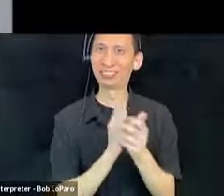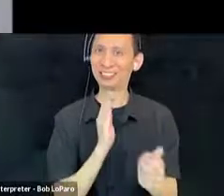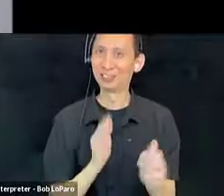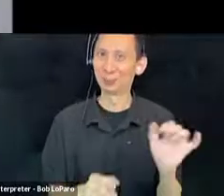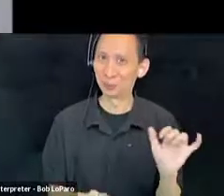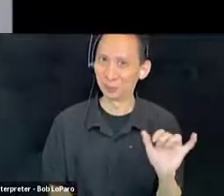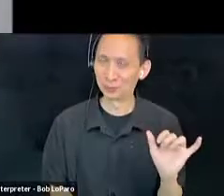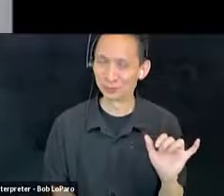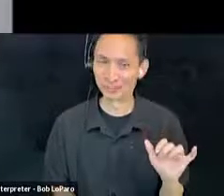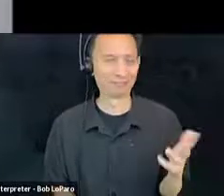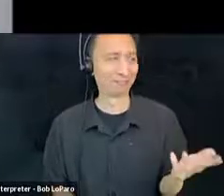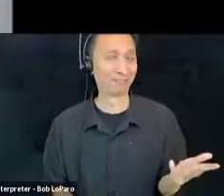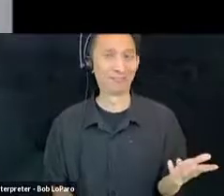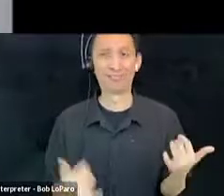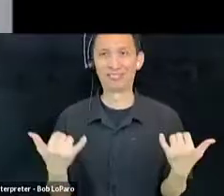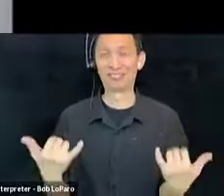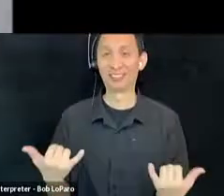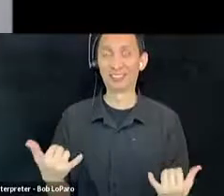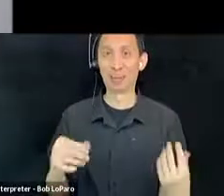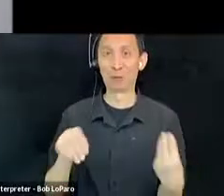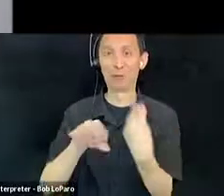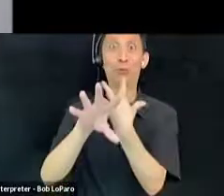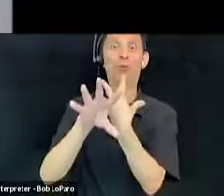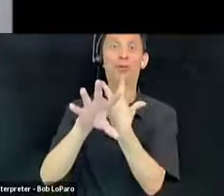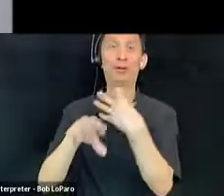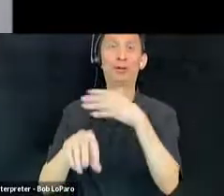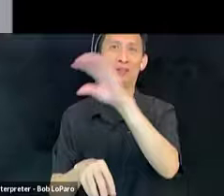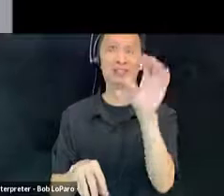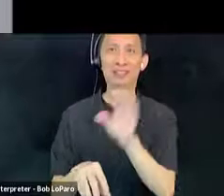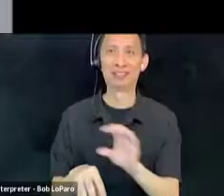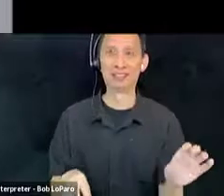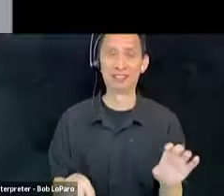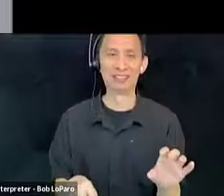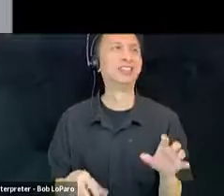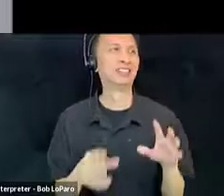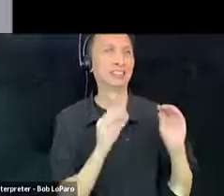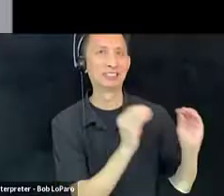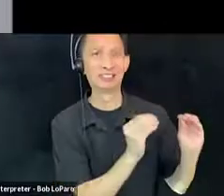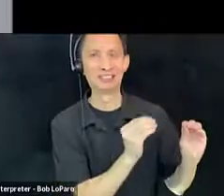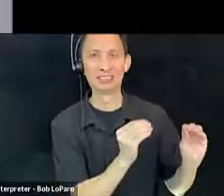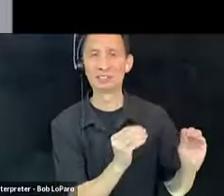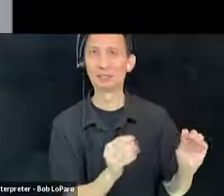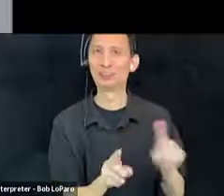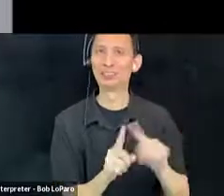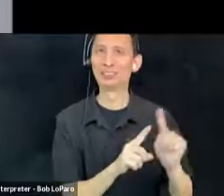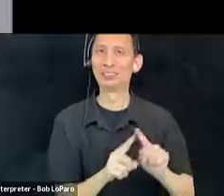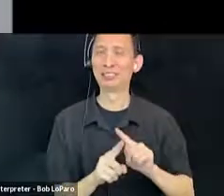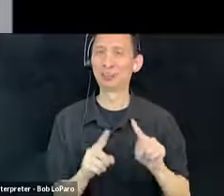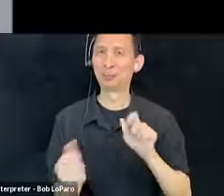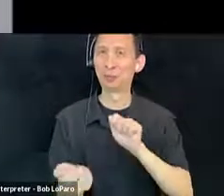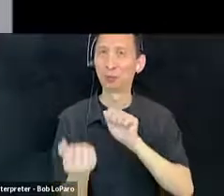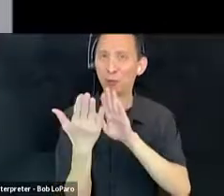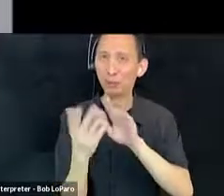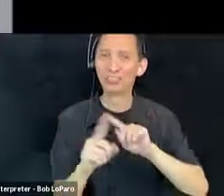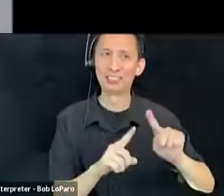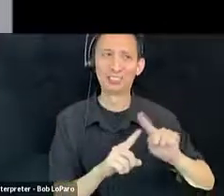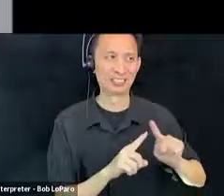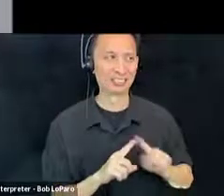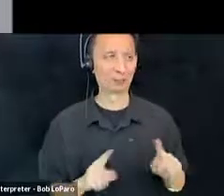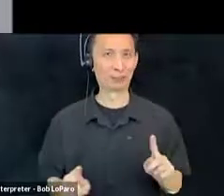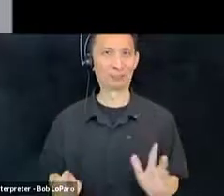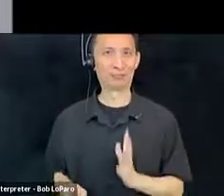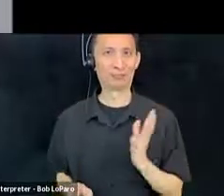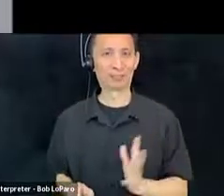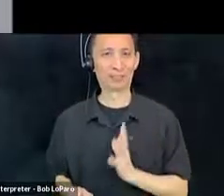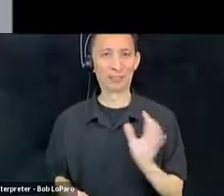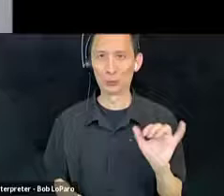a whole new world with this technology and with virtual learning. And so it's giving him a really structured way to engage in that. Um, so I thought that was